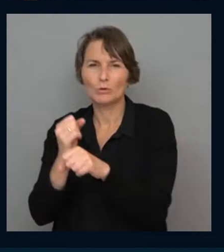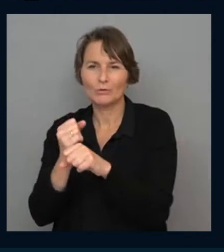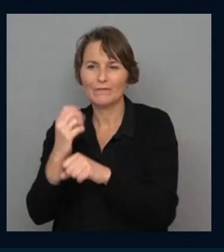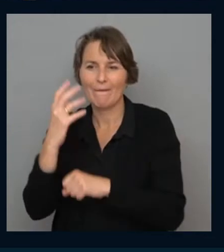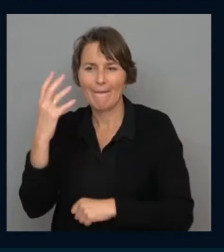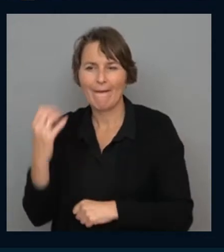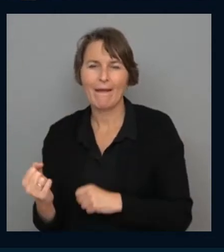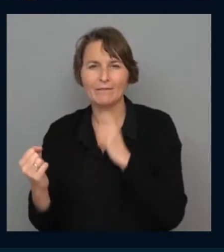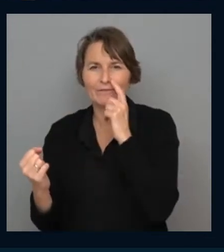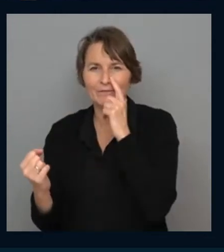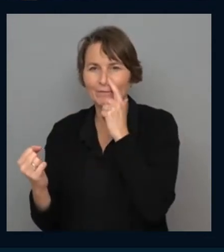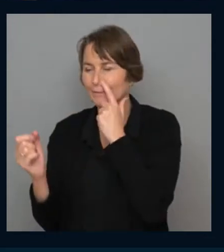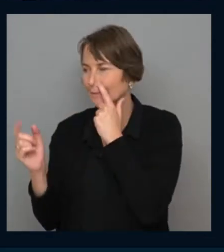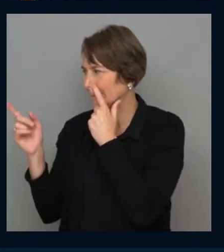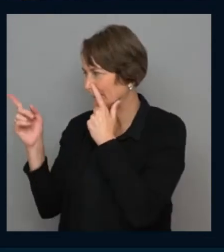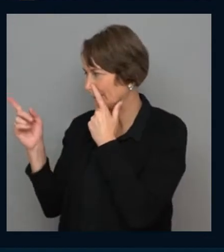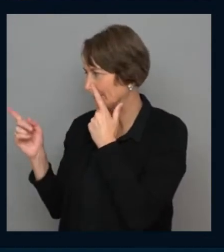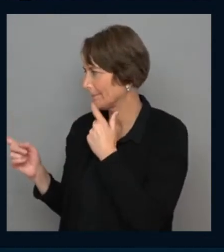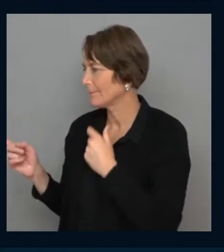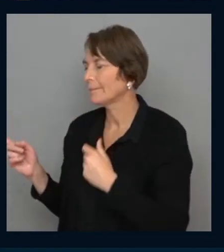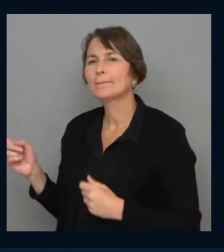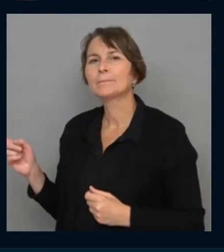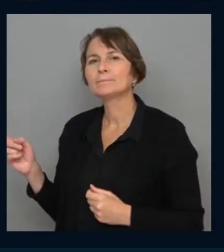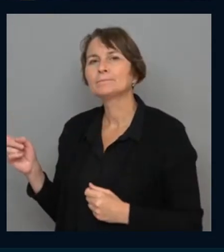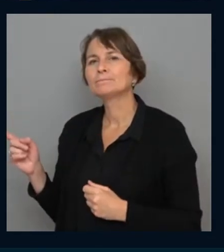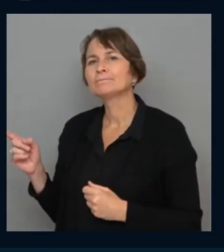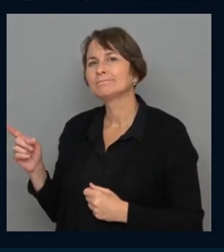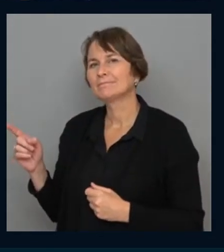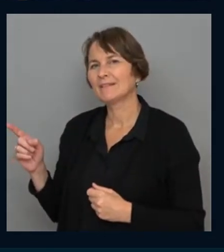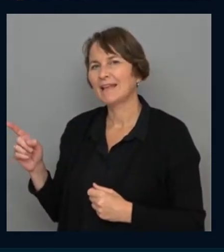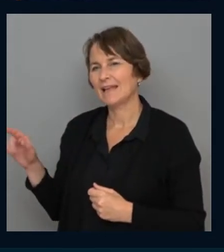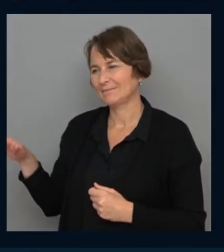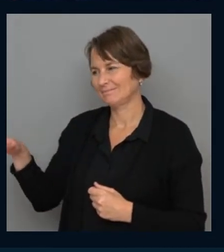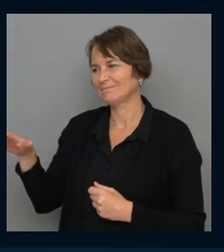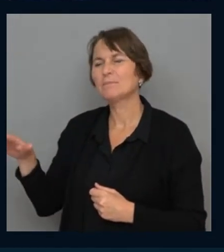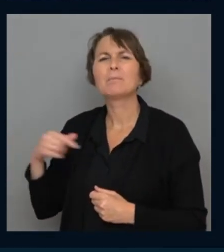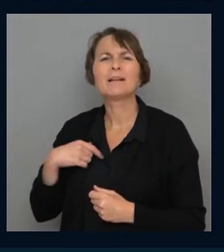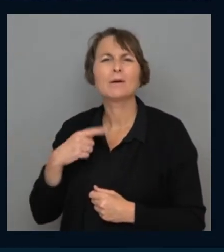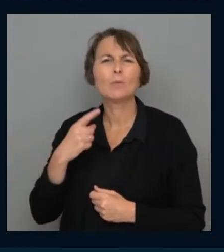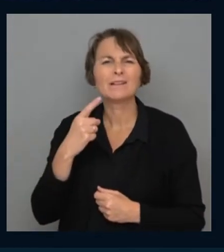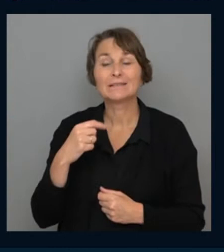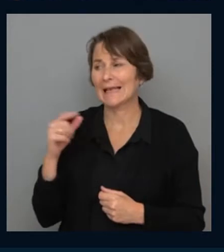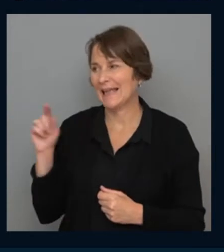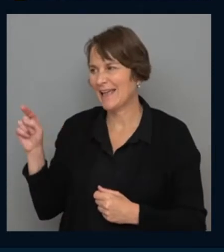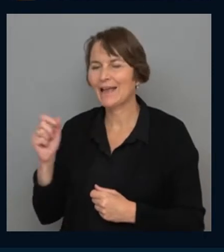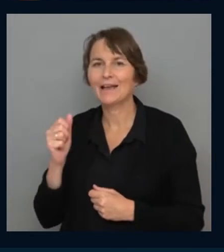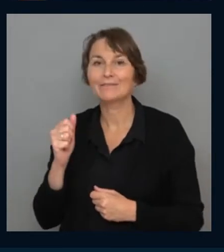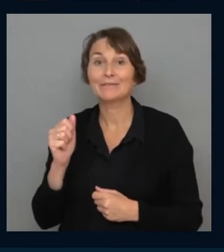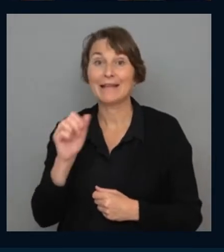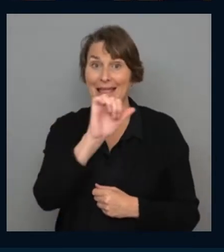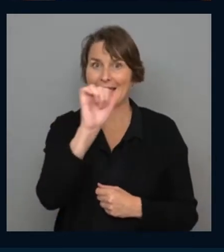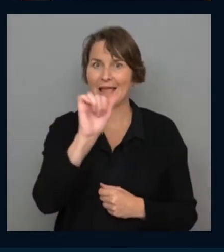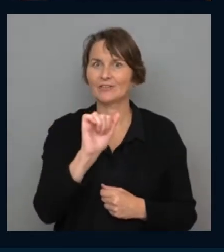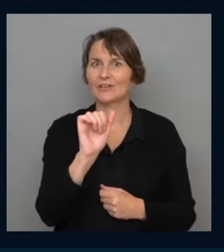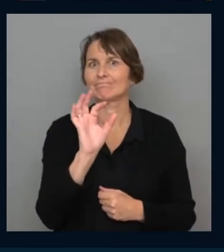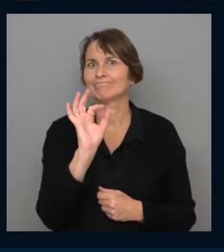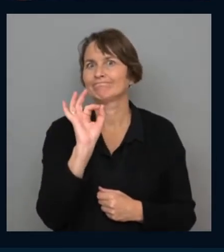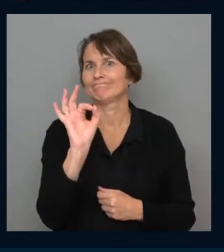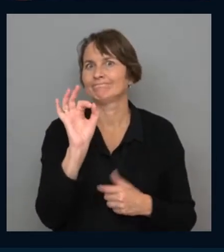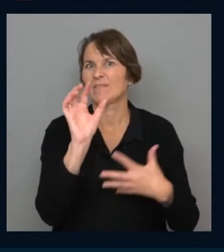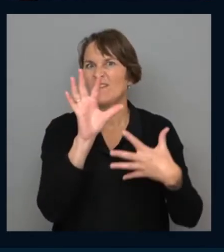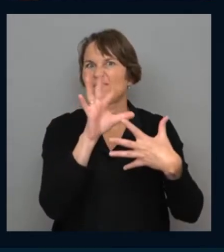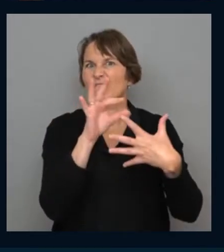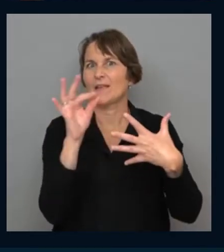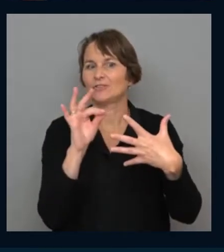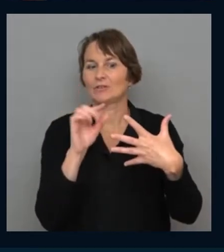production environment, but I want to take advantage of some of the great features in Azure. So instead of deploying straight